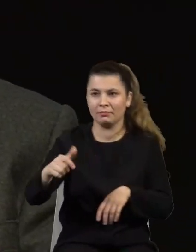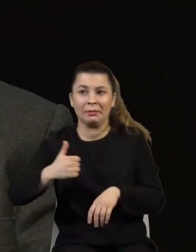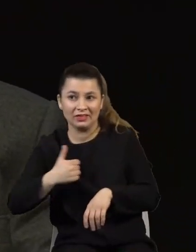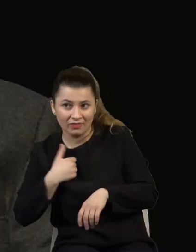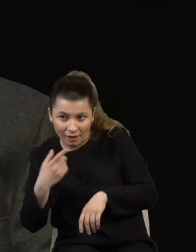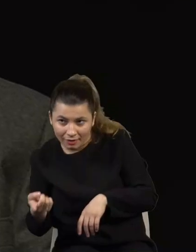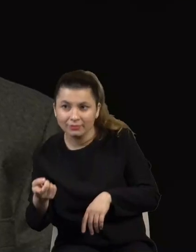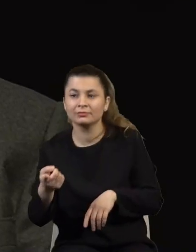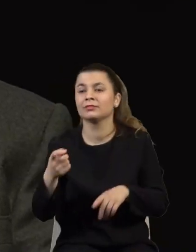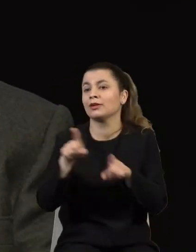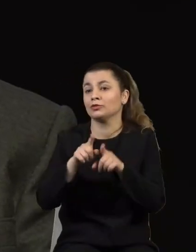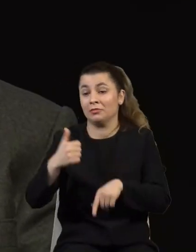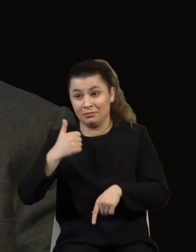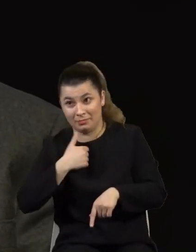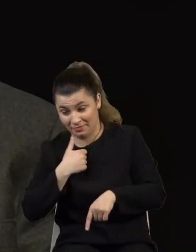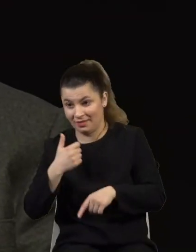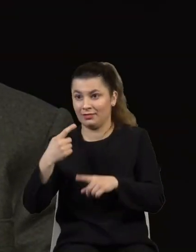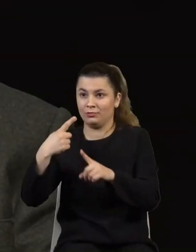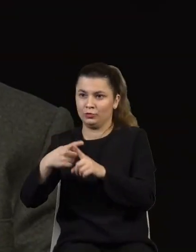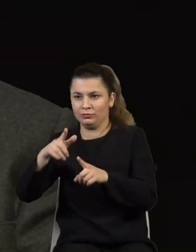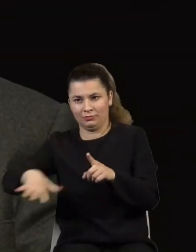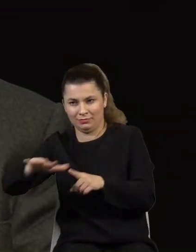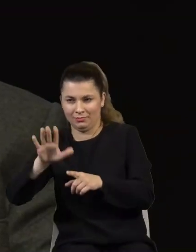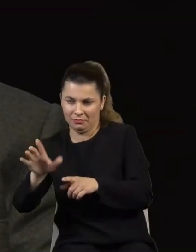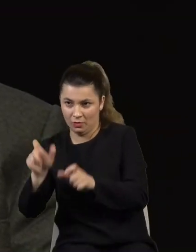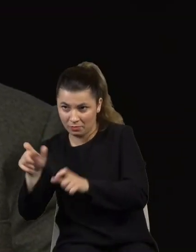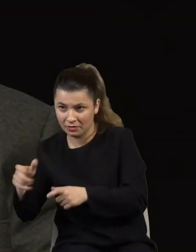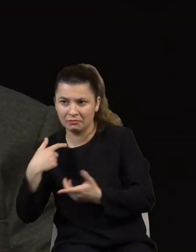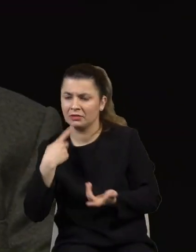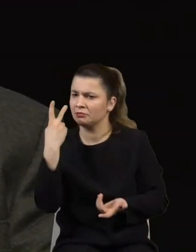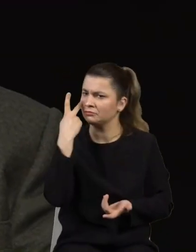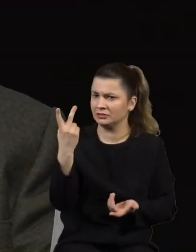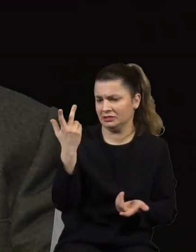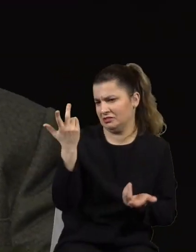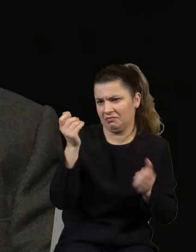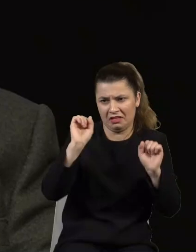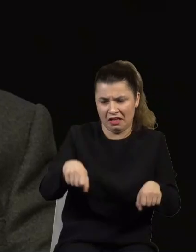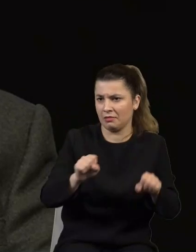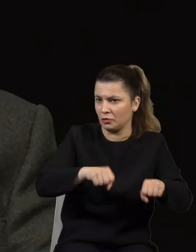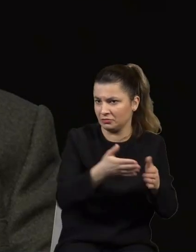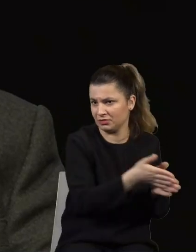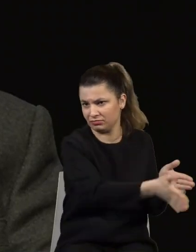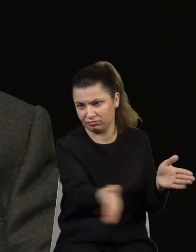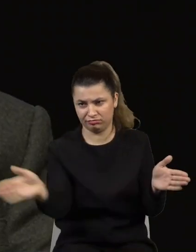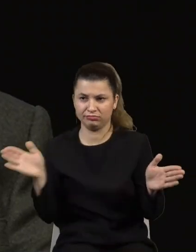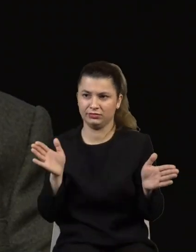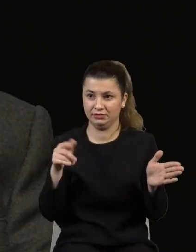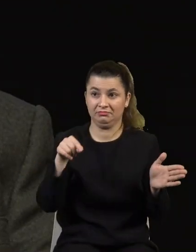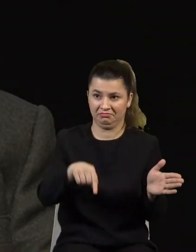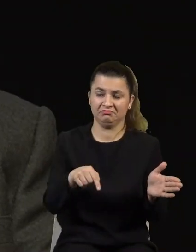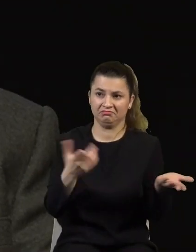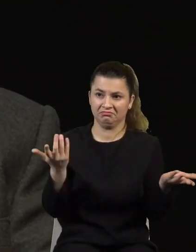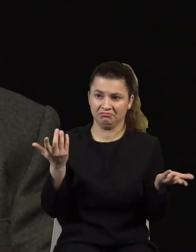structures, which of course again is much more is quite relevant for from the security